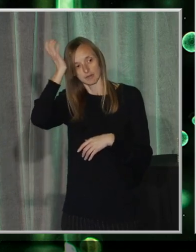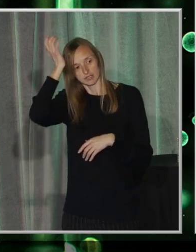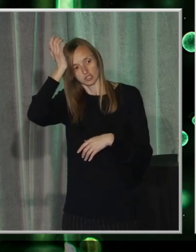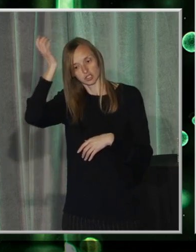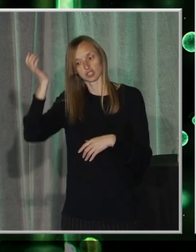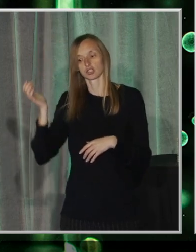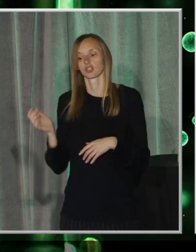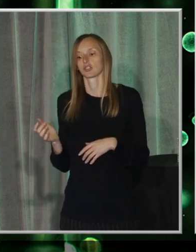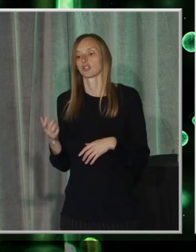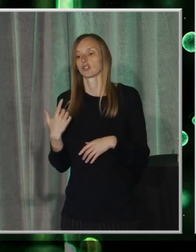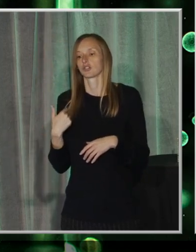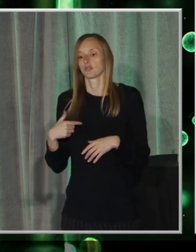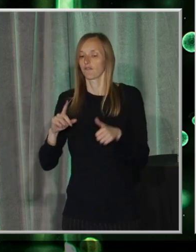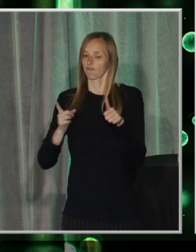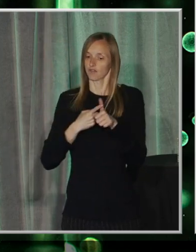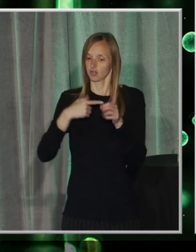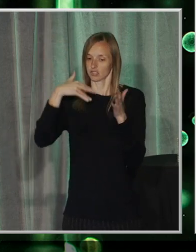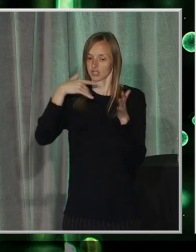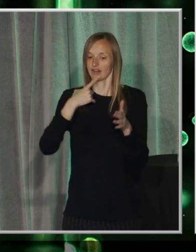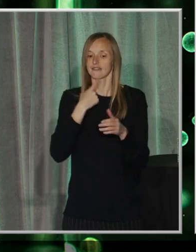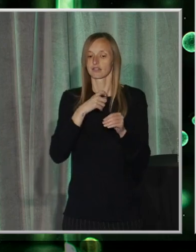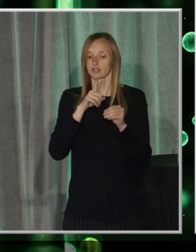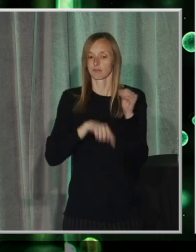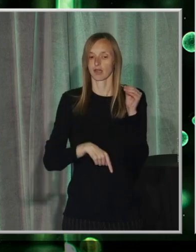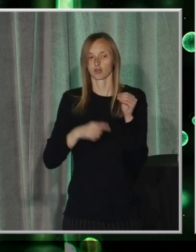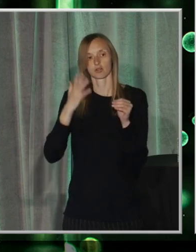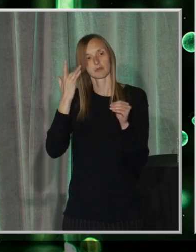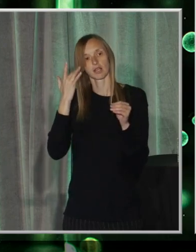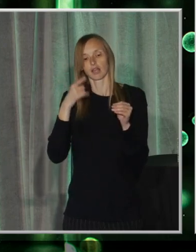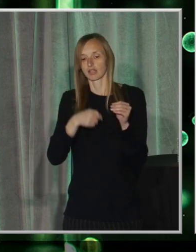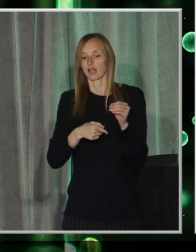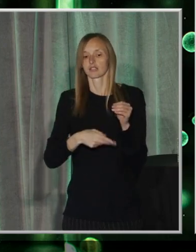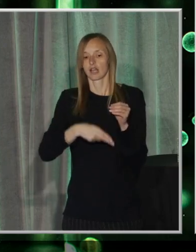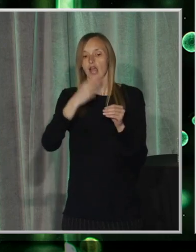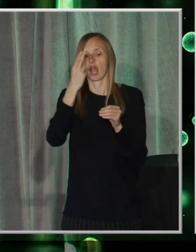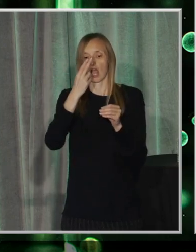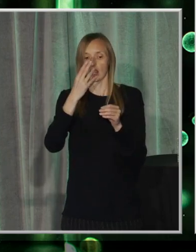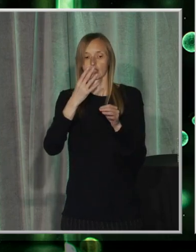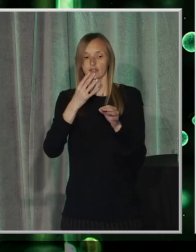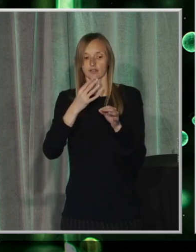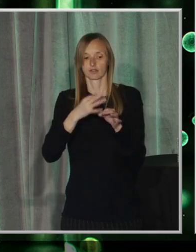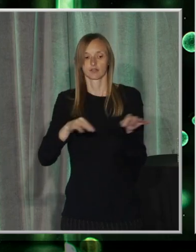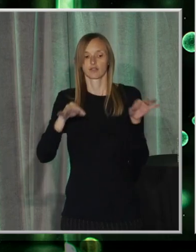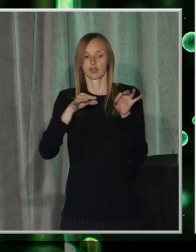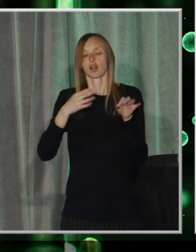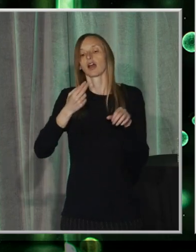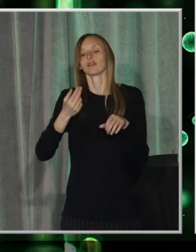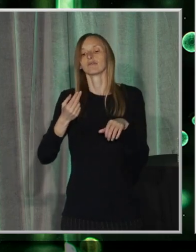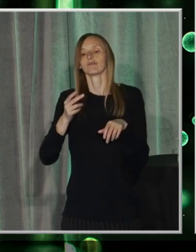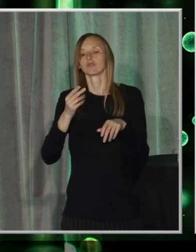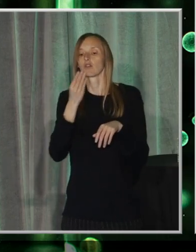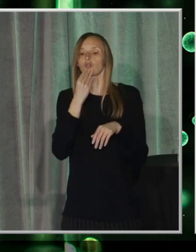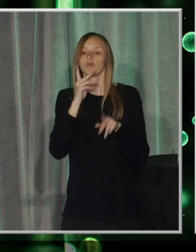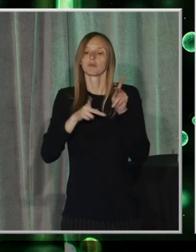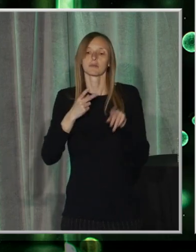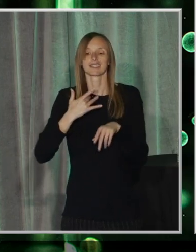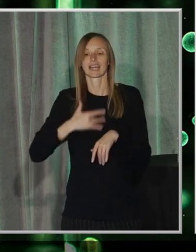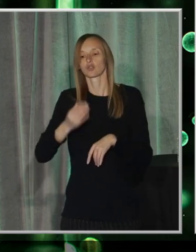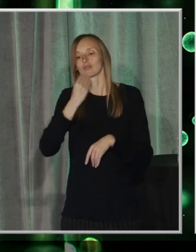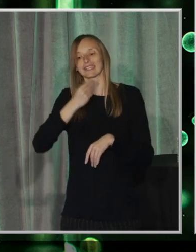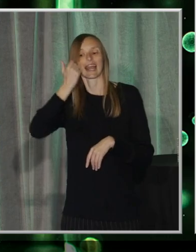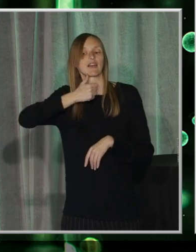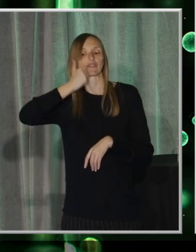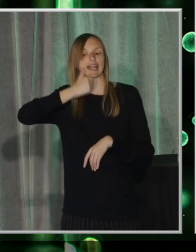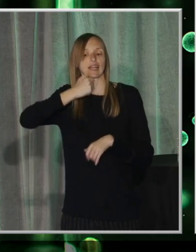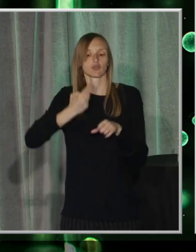we first started with tomatoes due to like being high consumable every single day. Thank you very